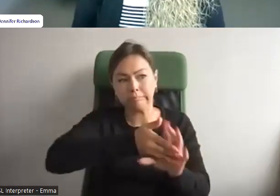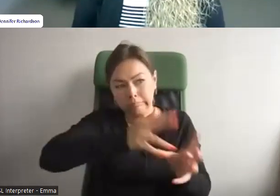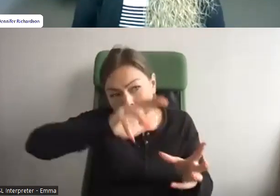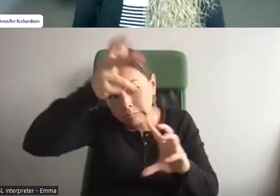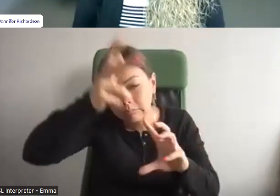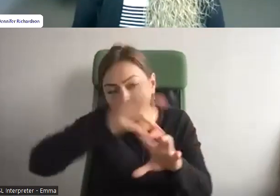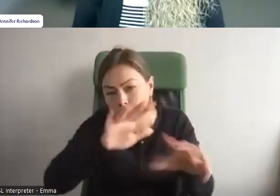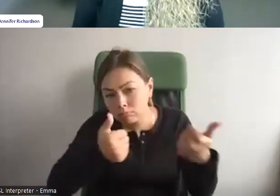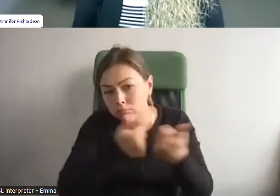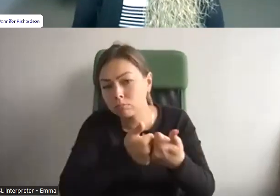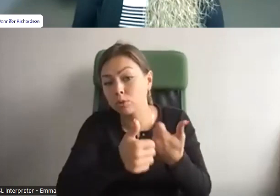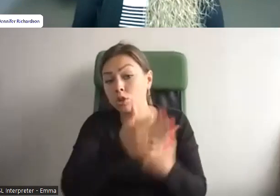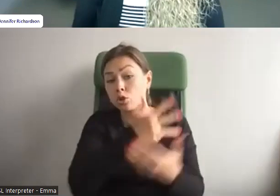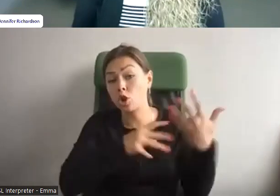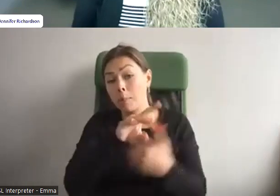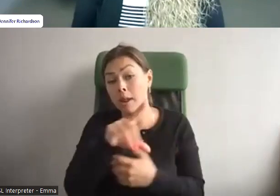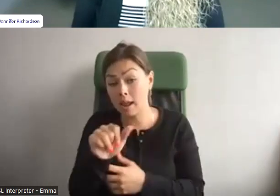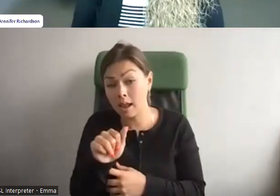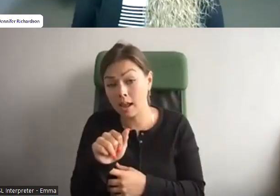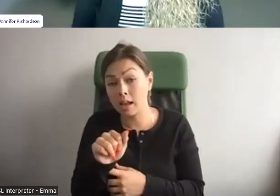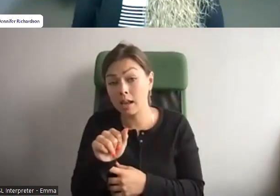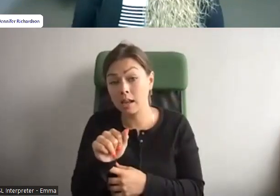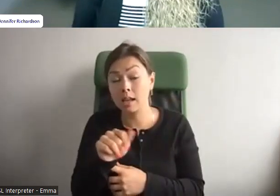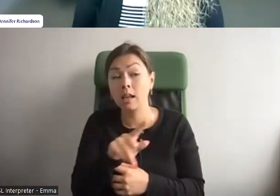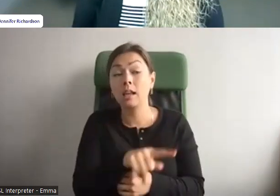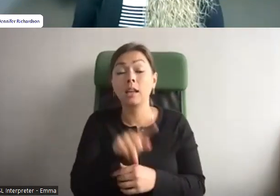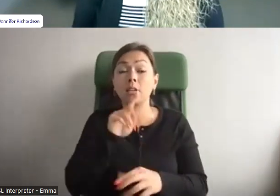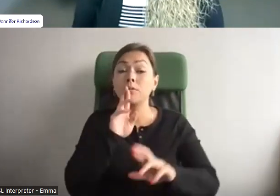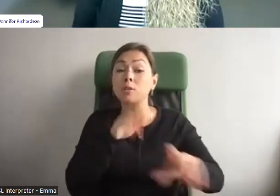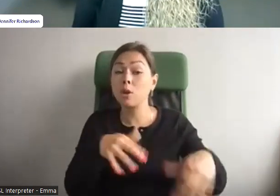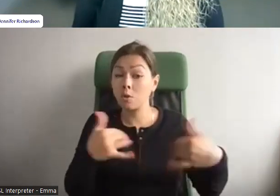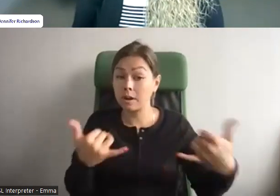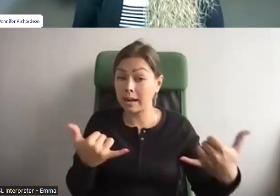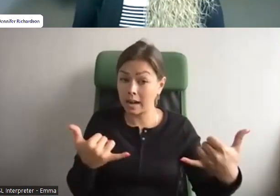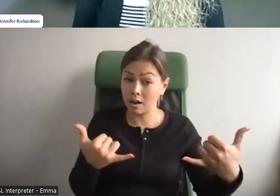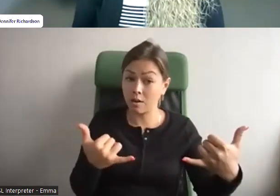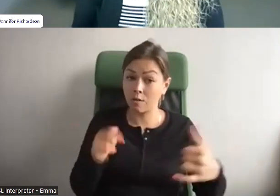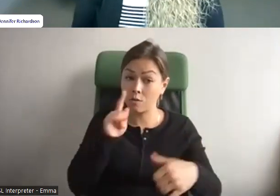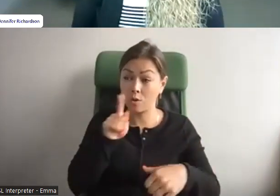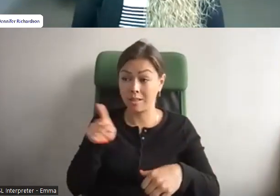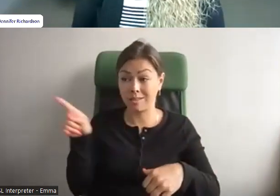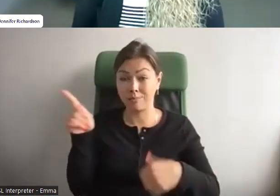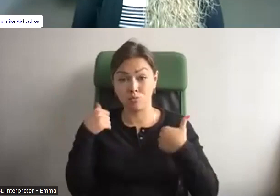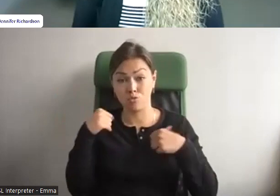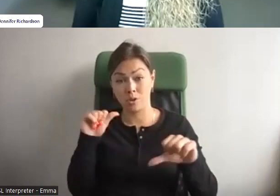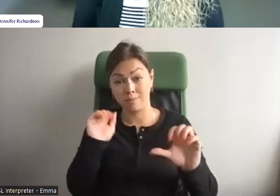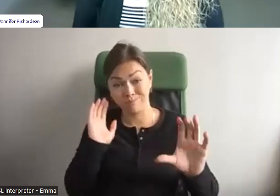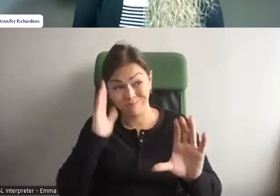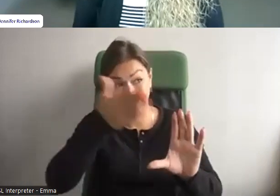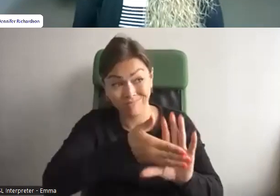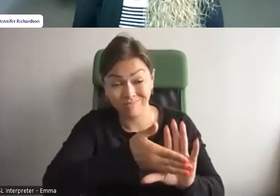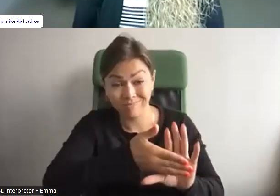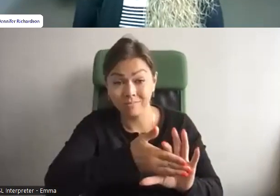social media. And the result at the moment of that effort to intervene by government is that the social